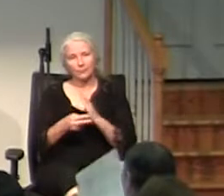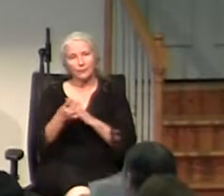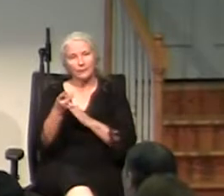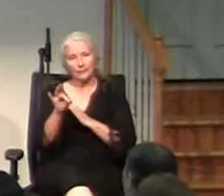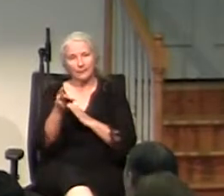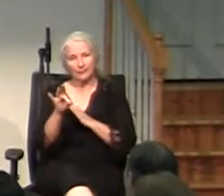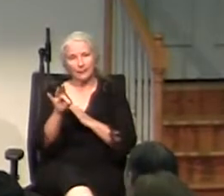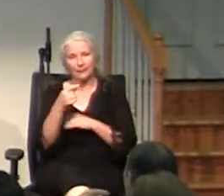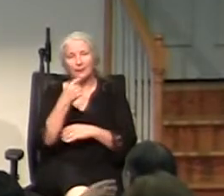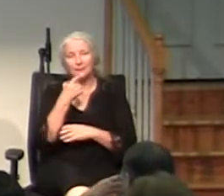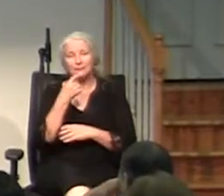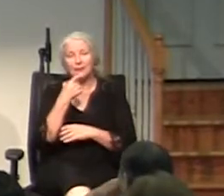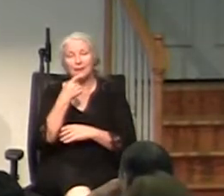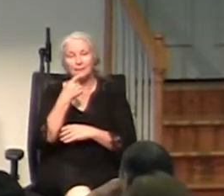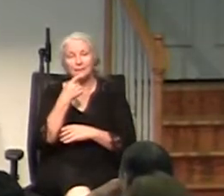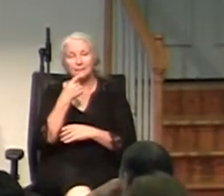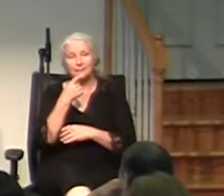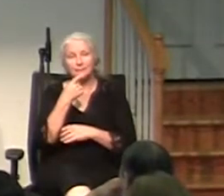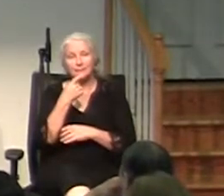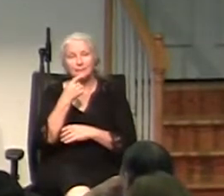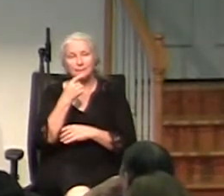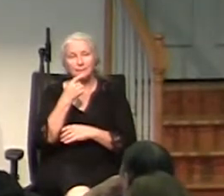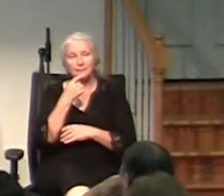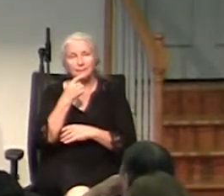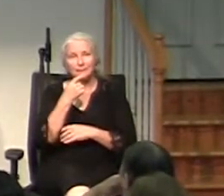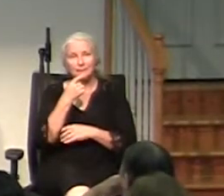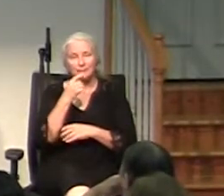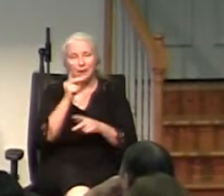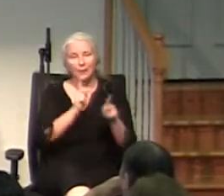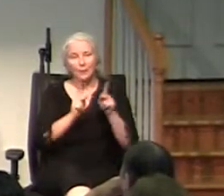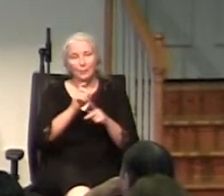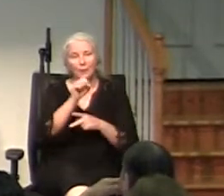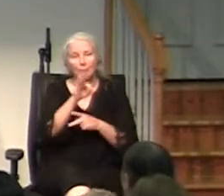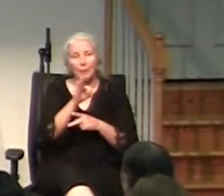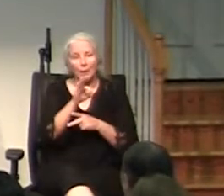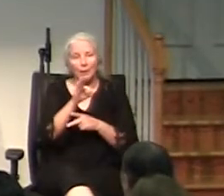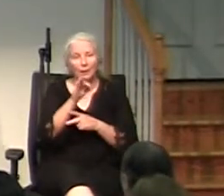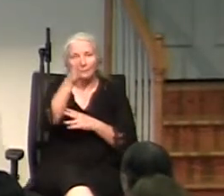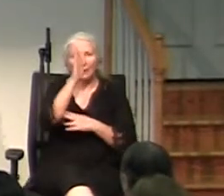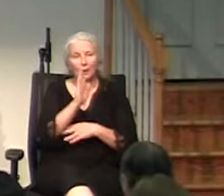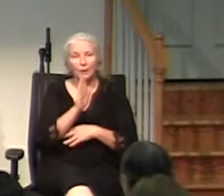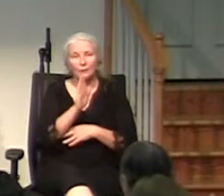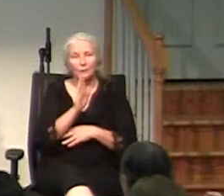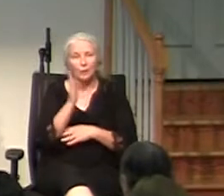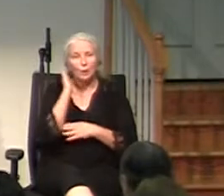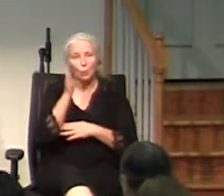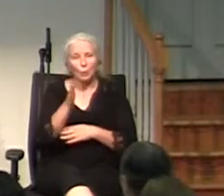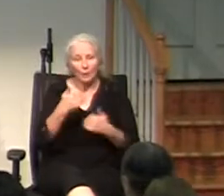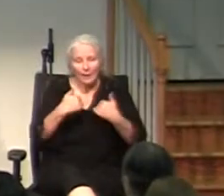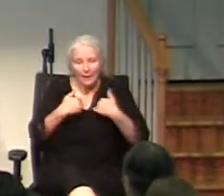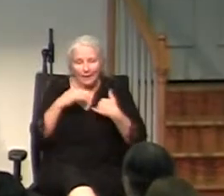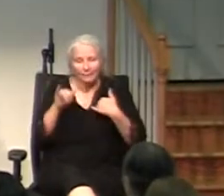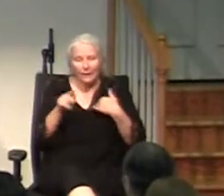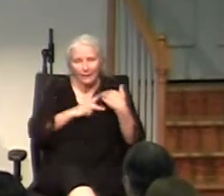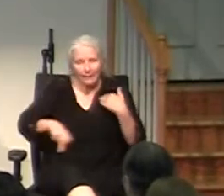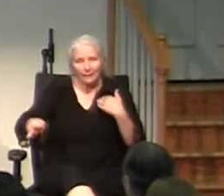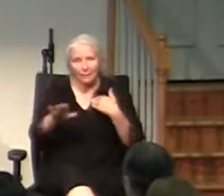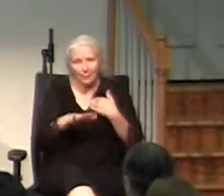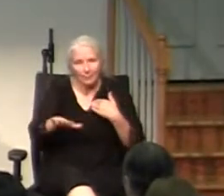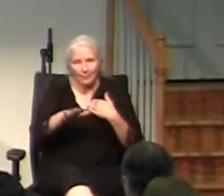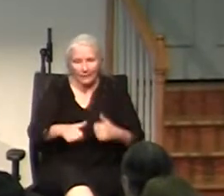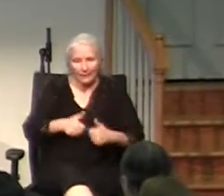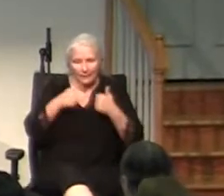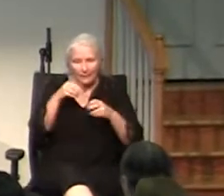verse 18. The saints of the Most High shall receive the kingdom and possess the kingdom forever, even forever and ever. So